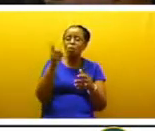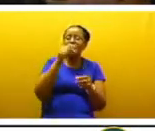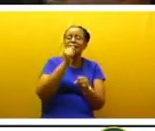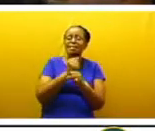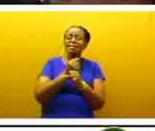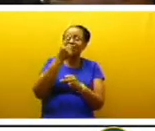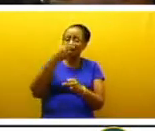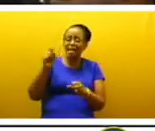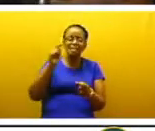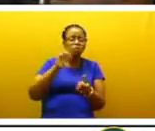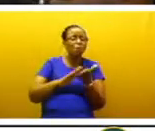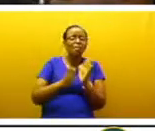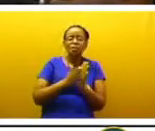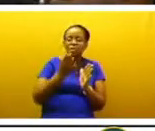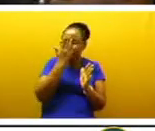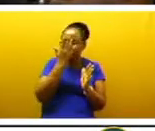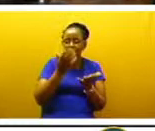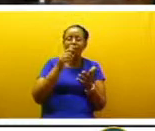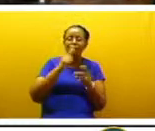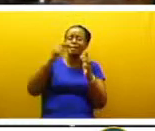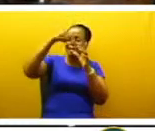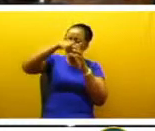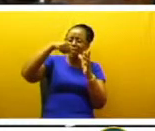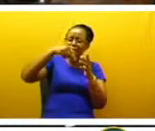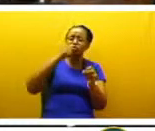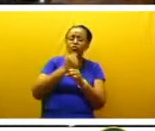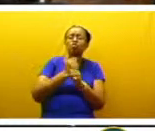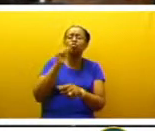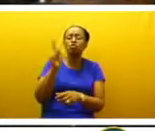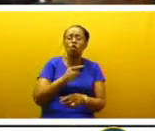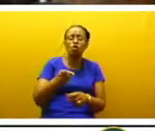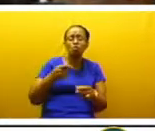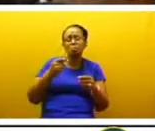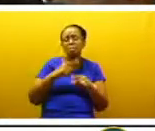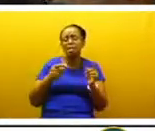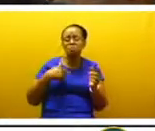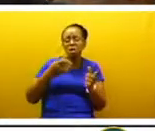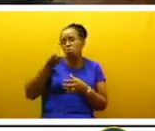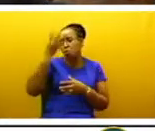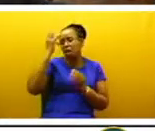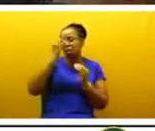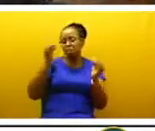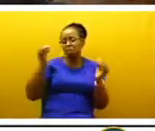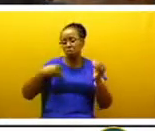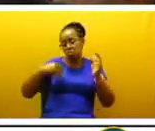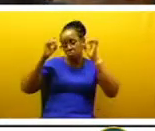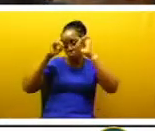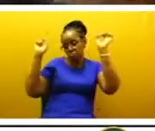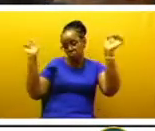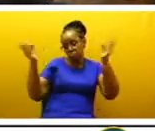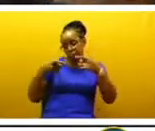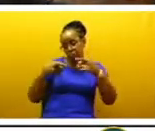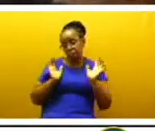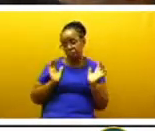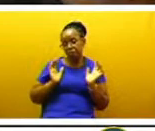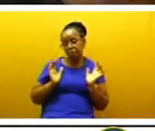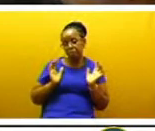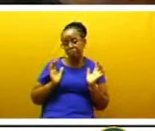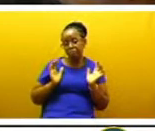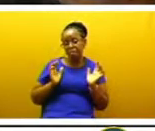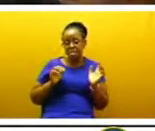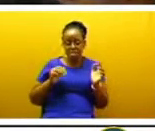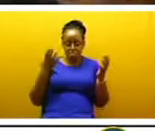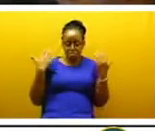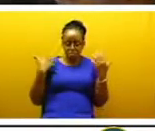wrong. You do what you can about it. Nothing happened to me in 2017